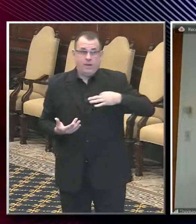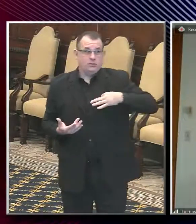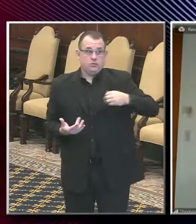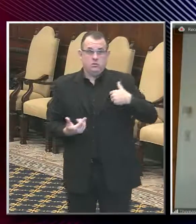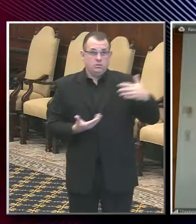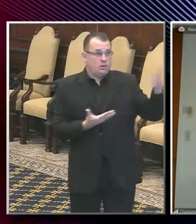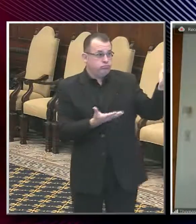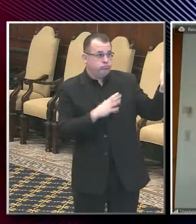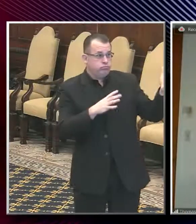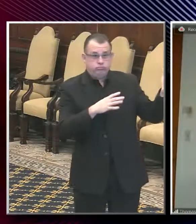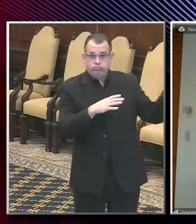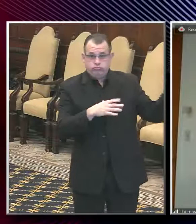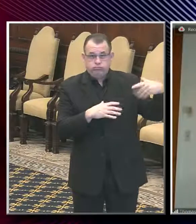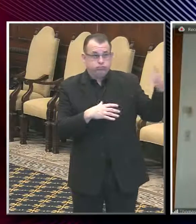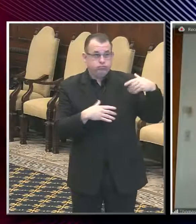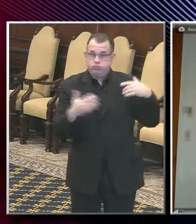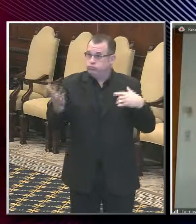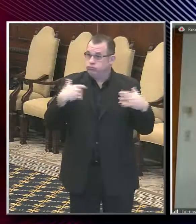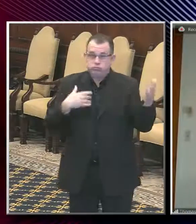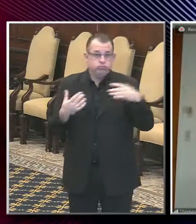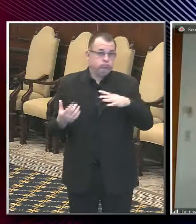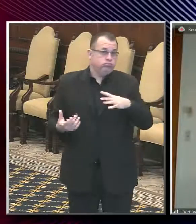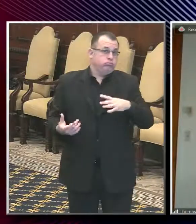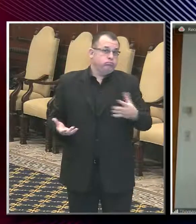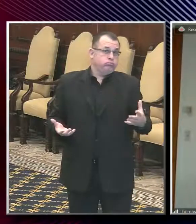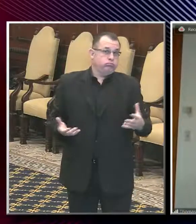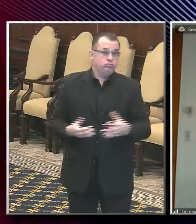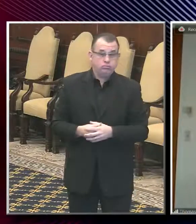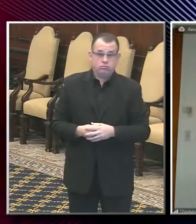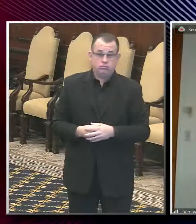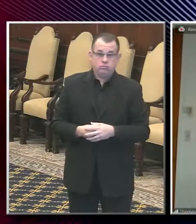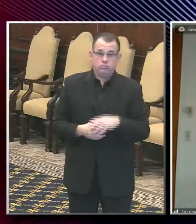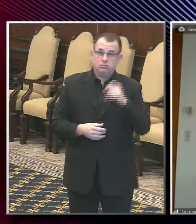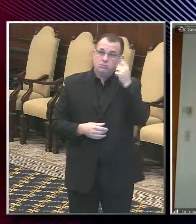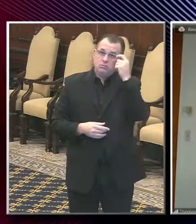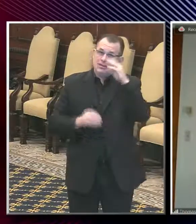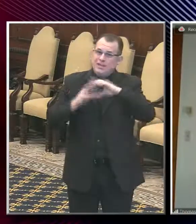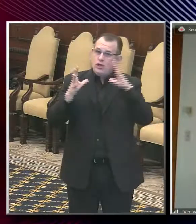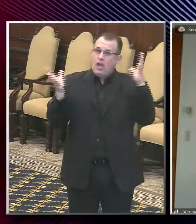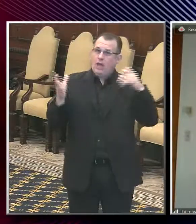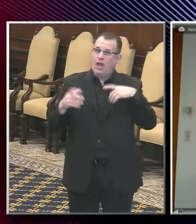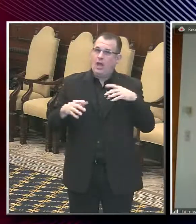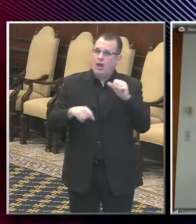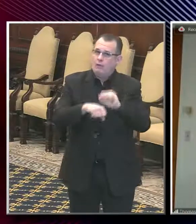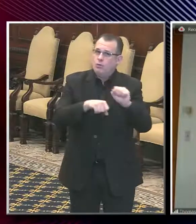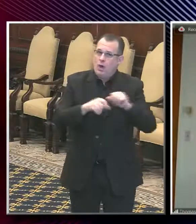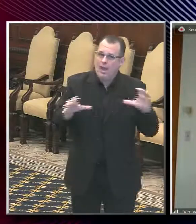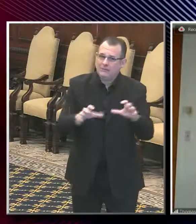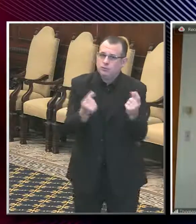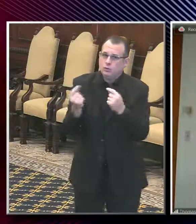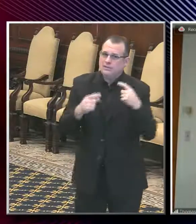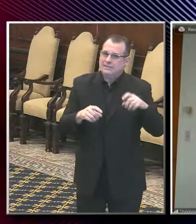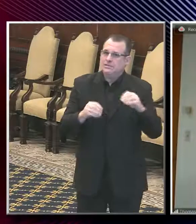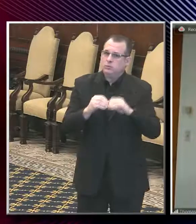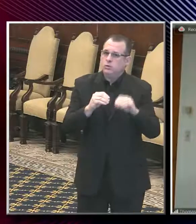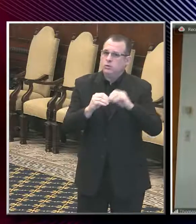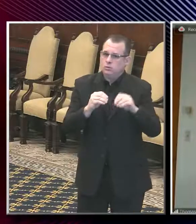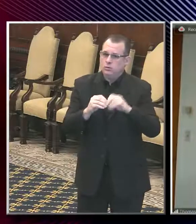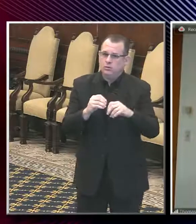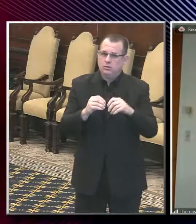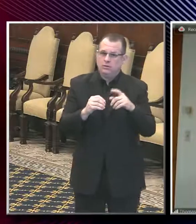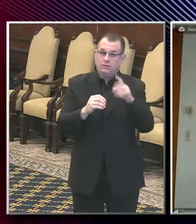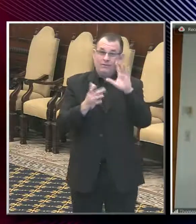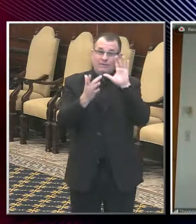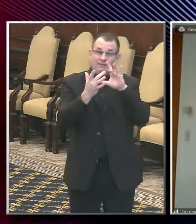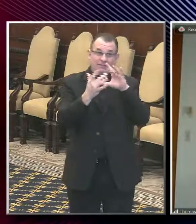into this so that it's not all a paid workforce. But clearly, there's an awful lot of labor involved in contacting 50 people per day and